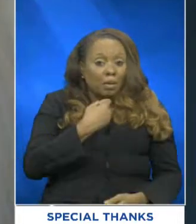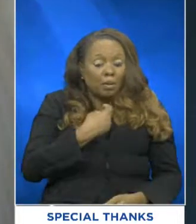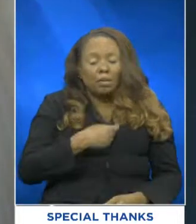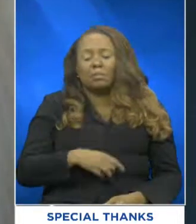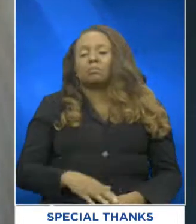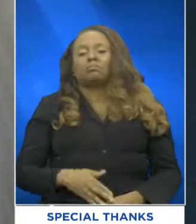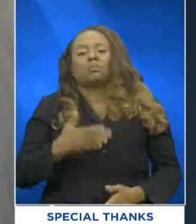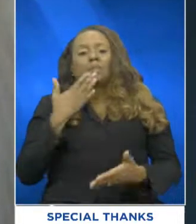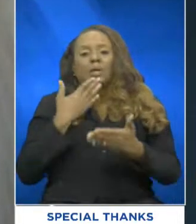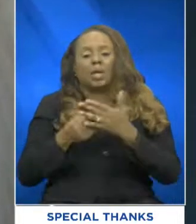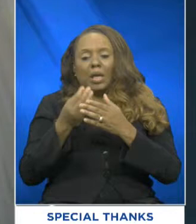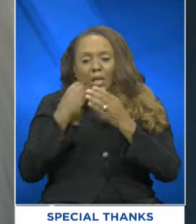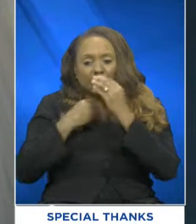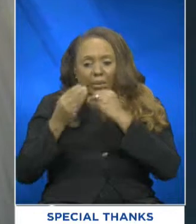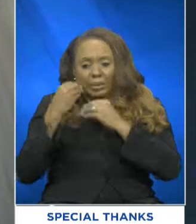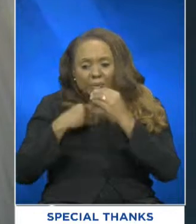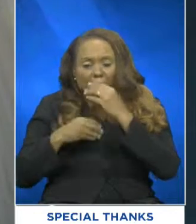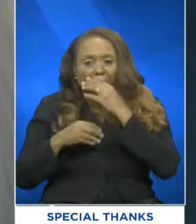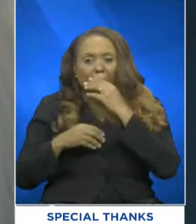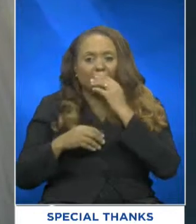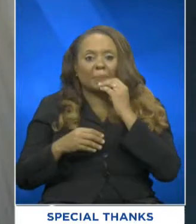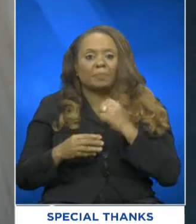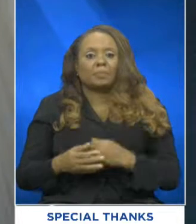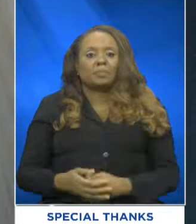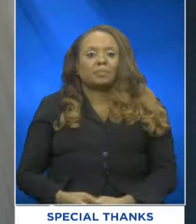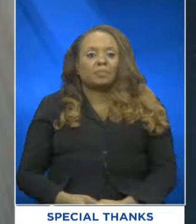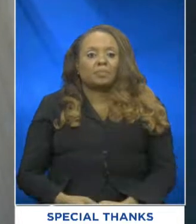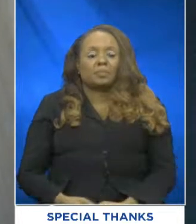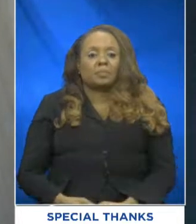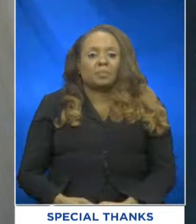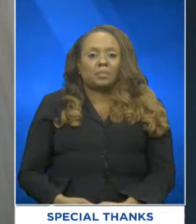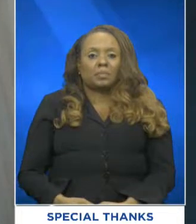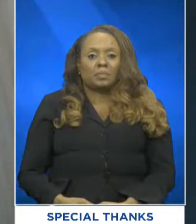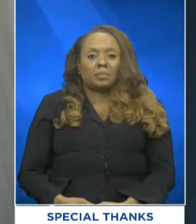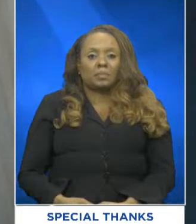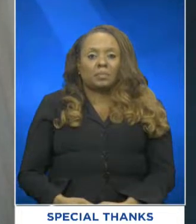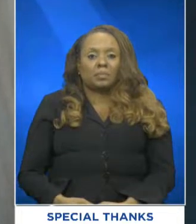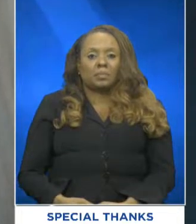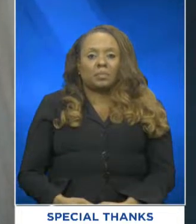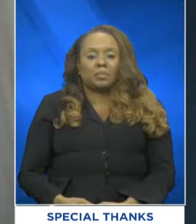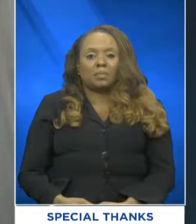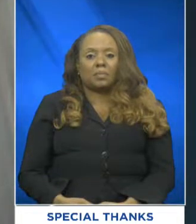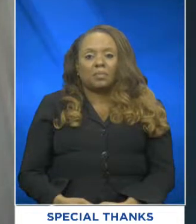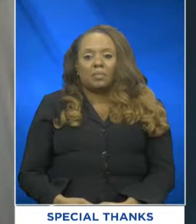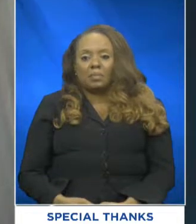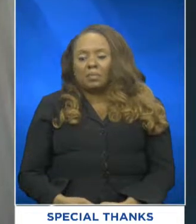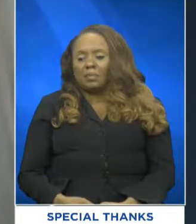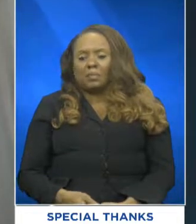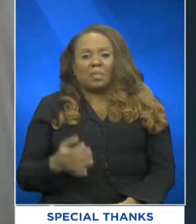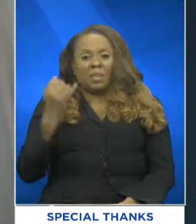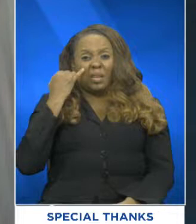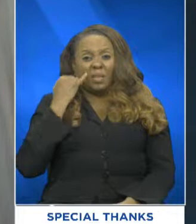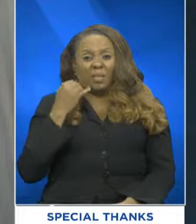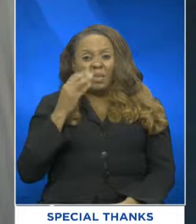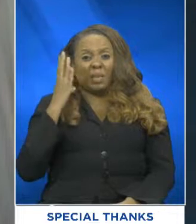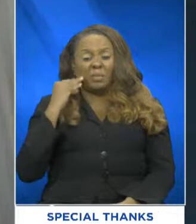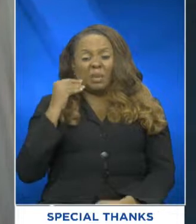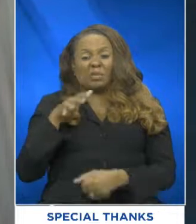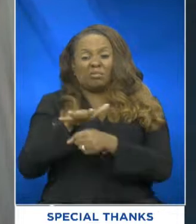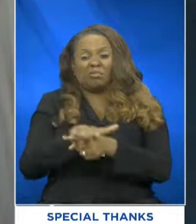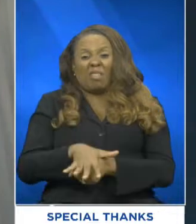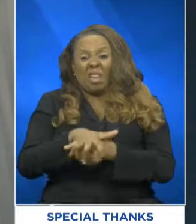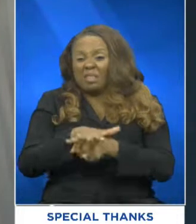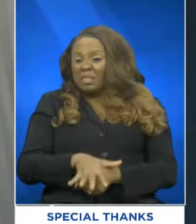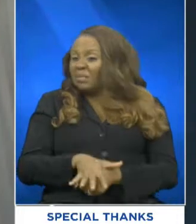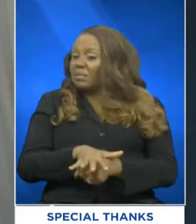sure, as well as just anything that would relieve any sort of stressful situation. Because believe me,